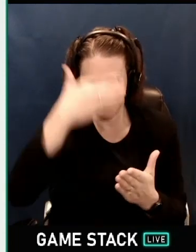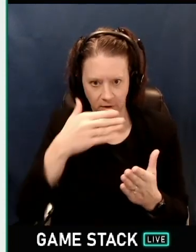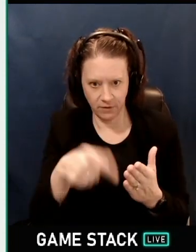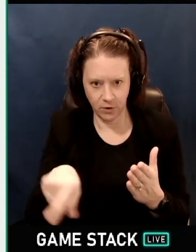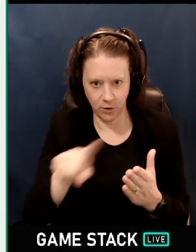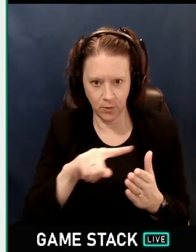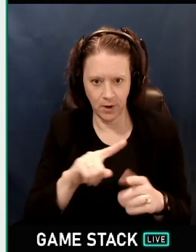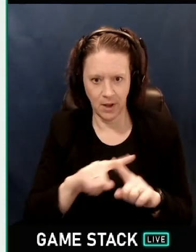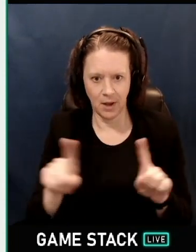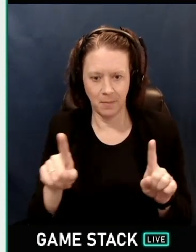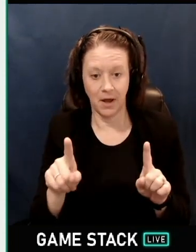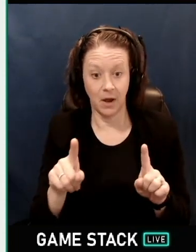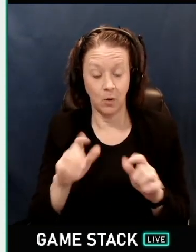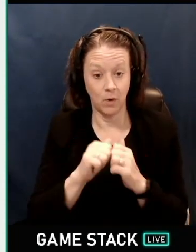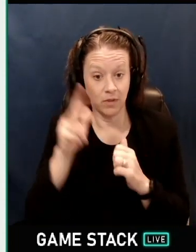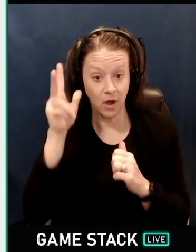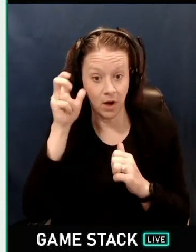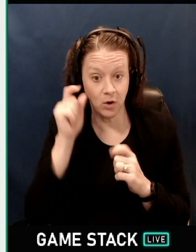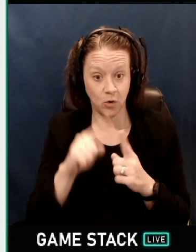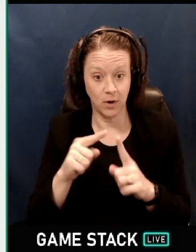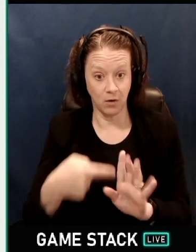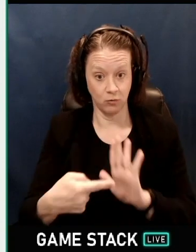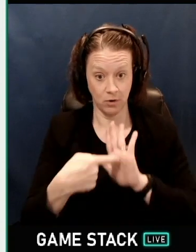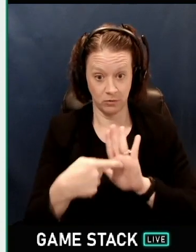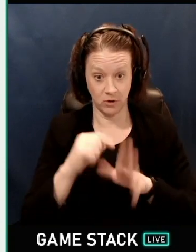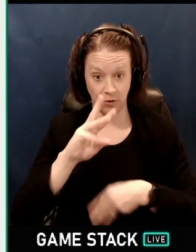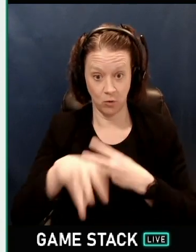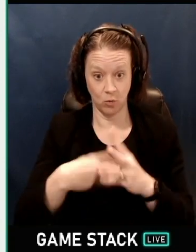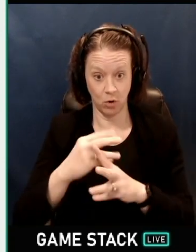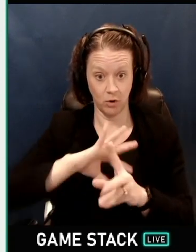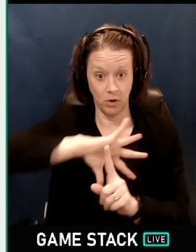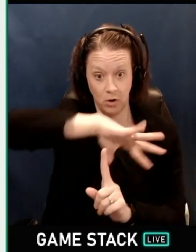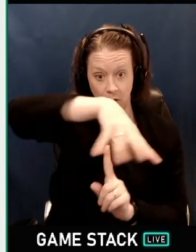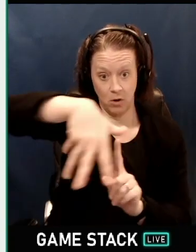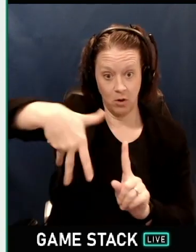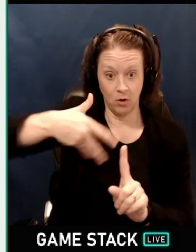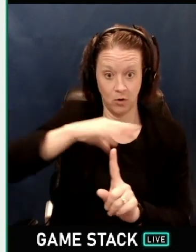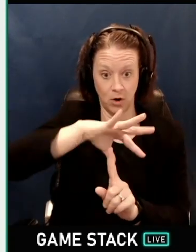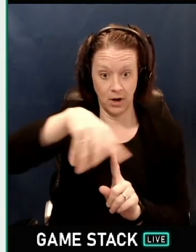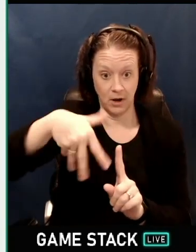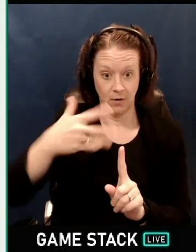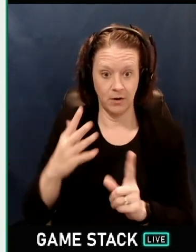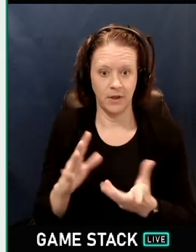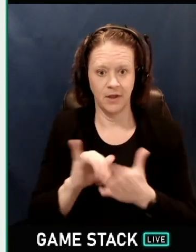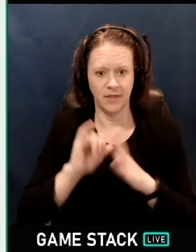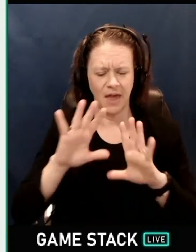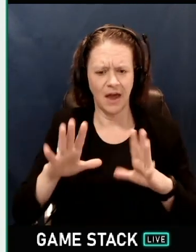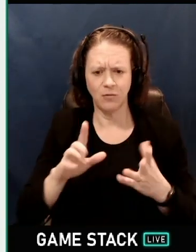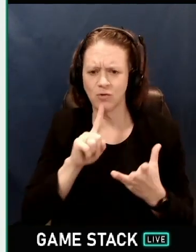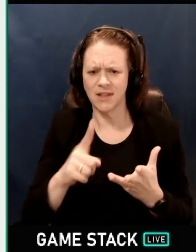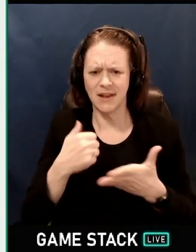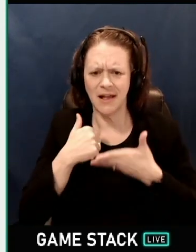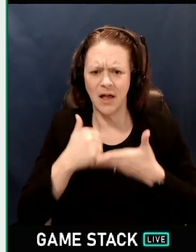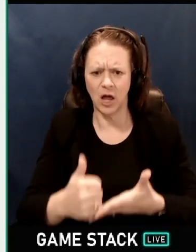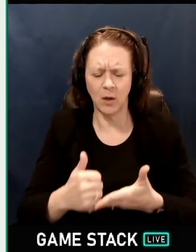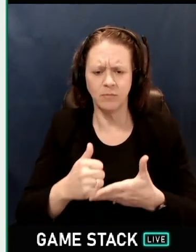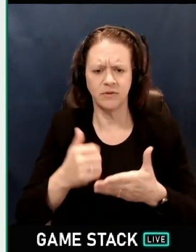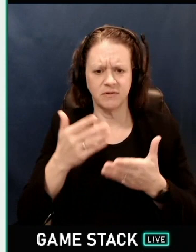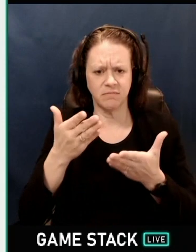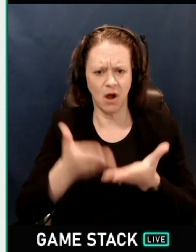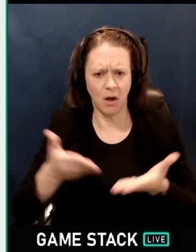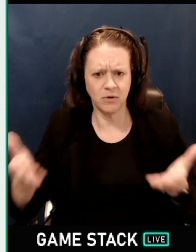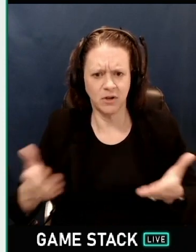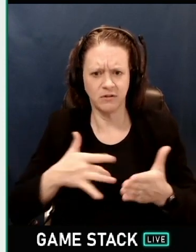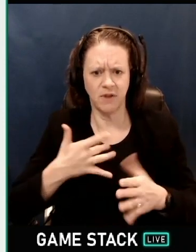represent the world all around you. It helps to anchor and give persistence to objects that maybe you don't even